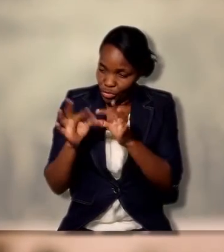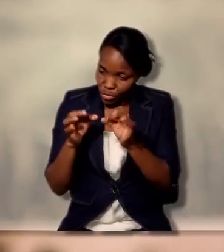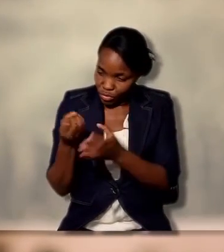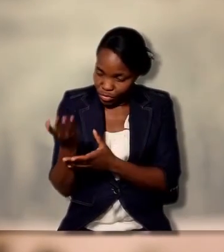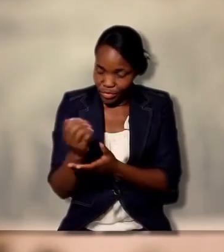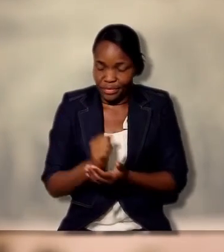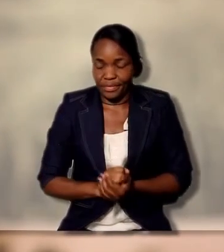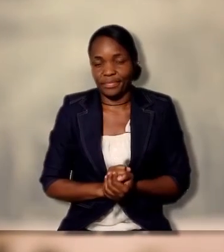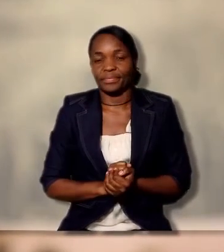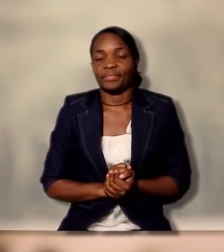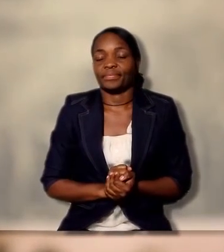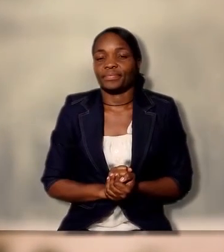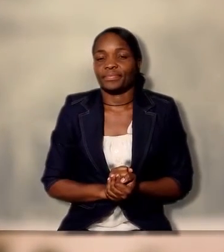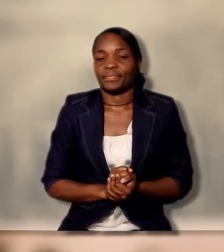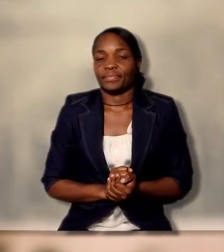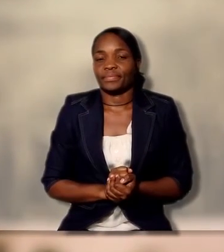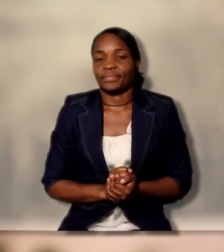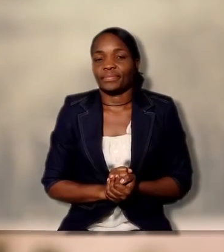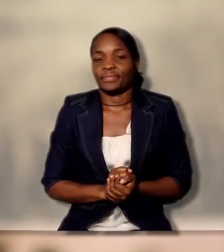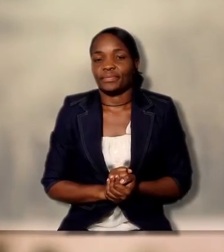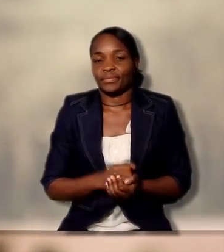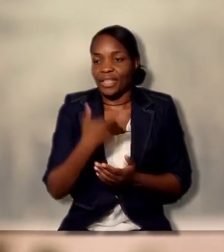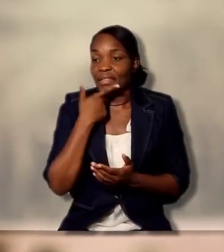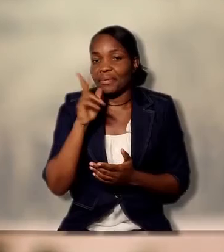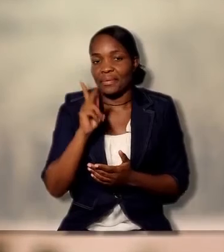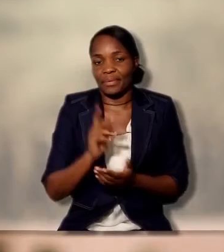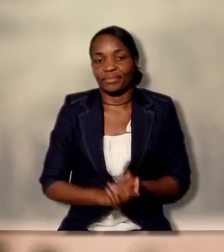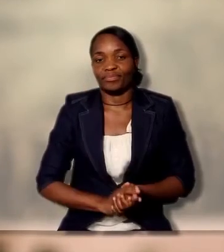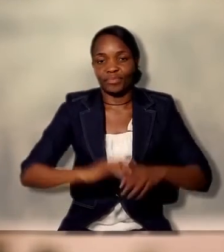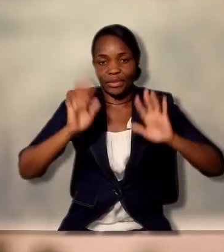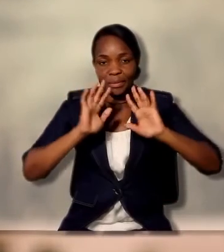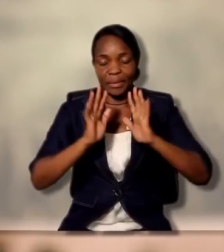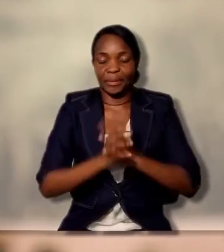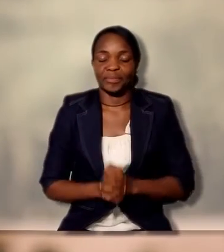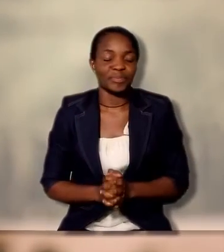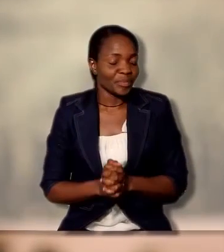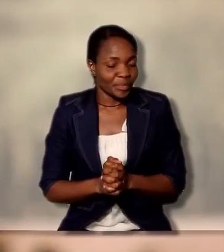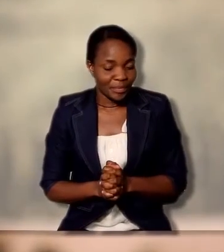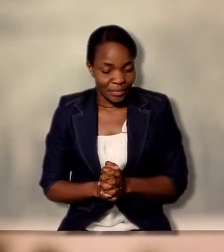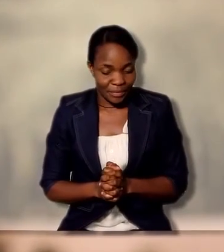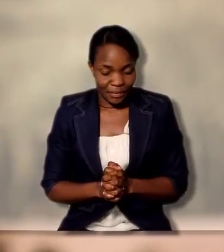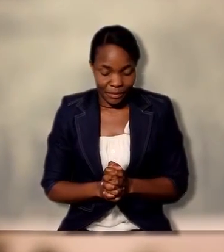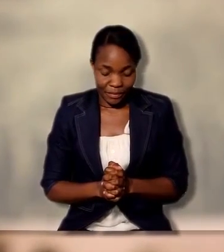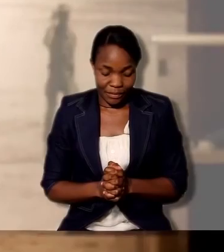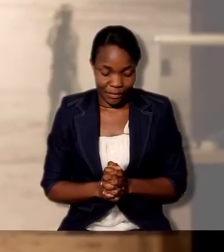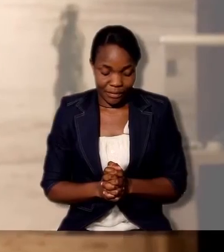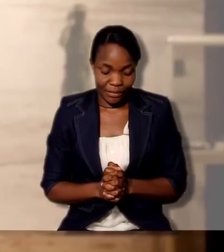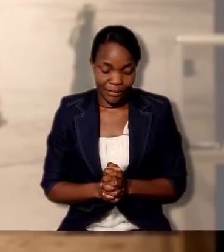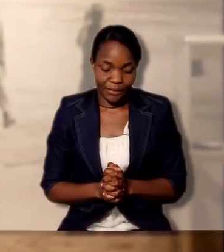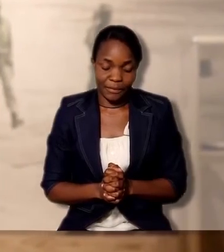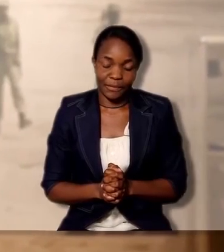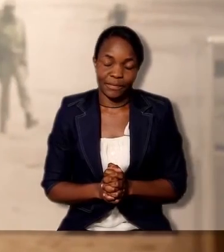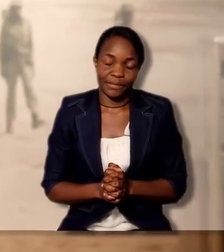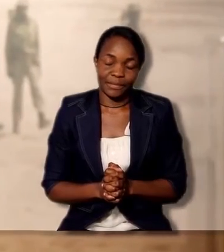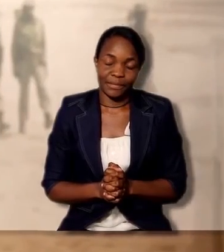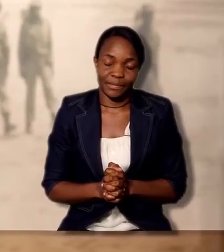3 days, and if it is you, we will contact you to come and collect your prize at a NAMCOL center near where you live. Thanks